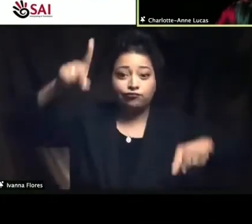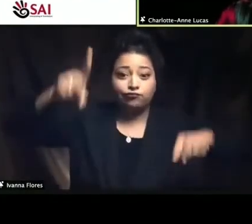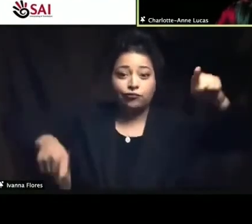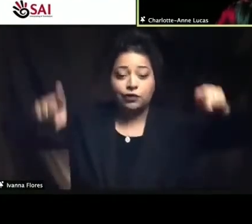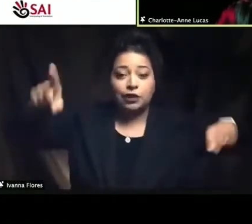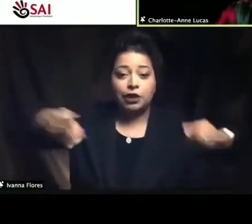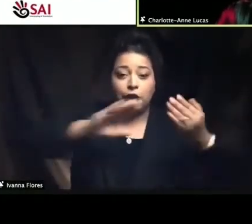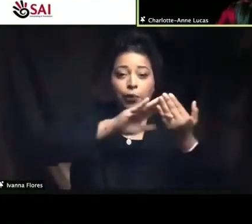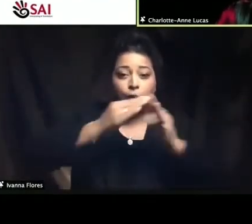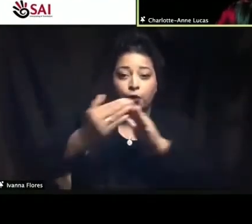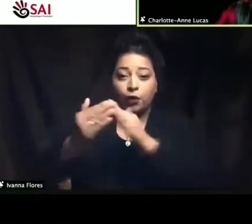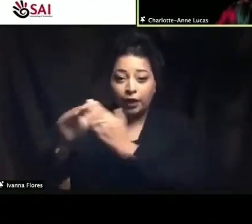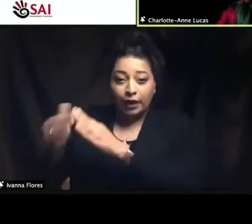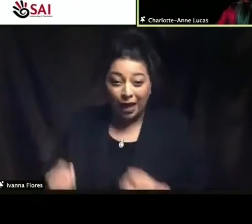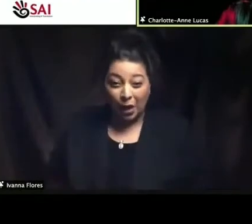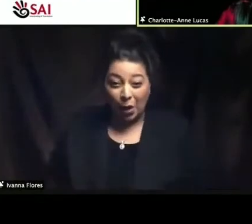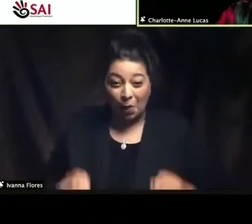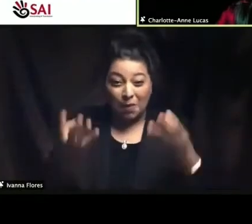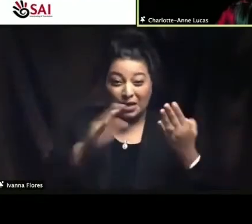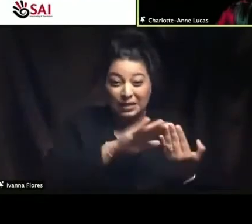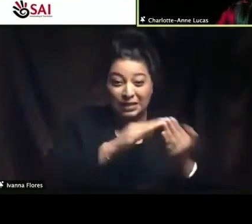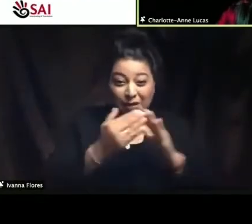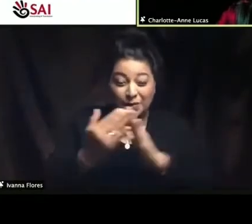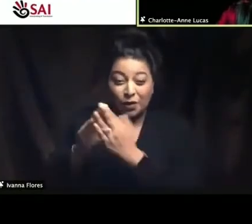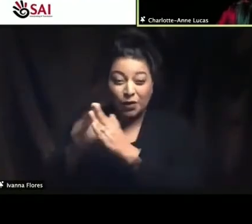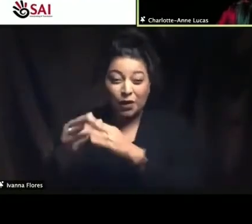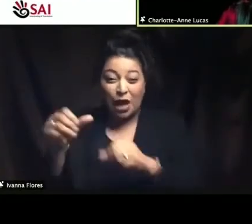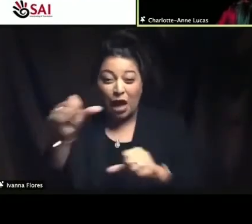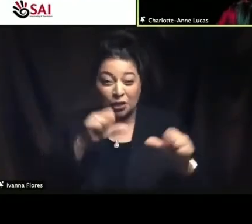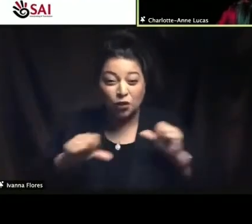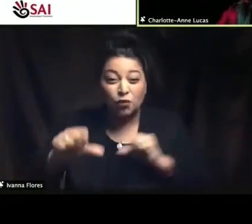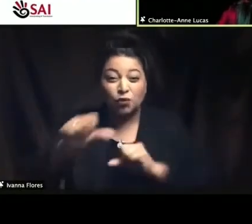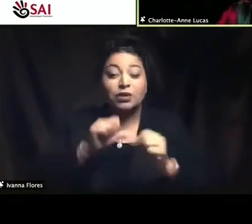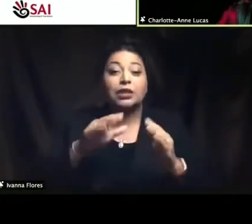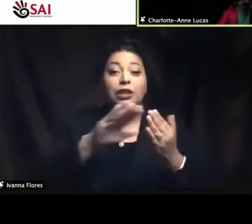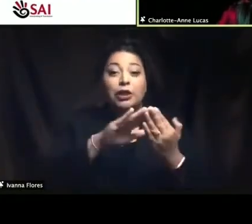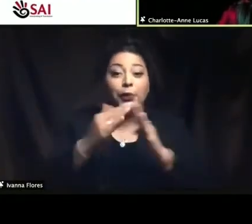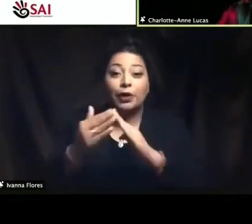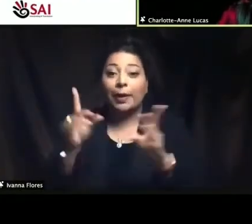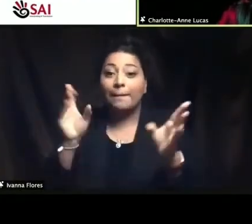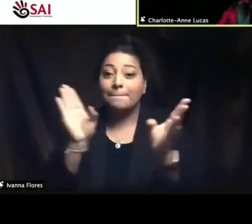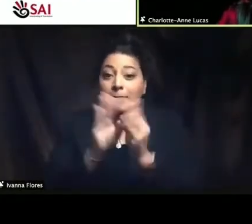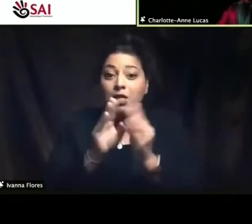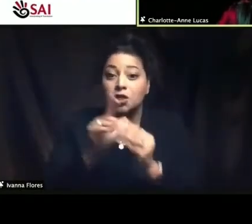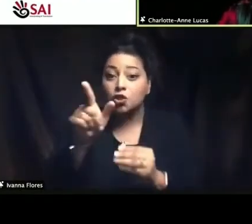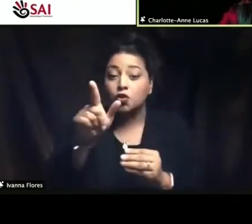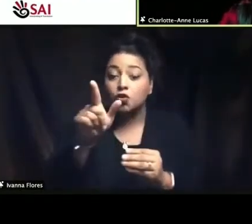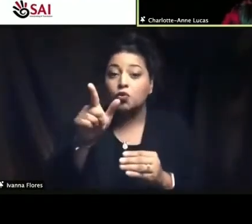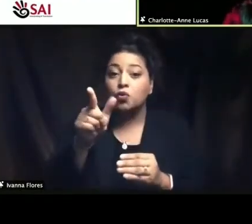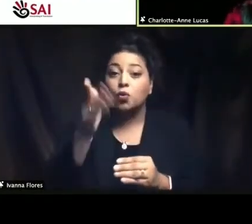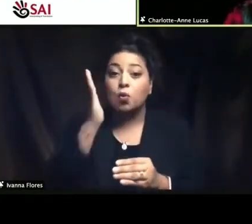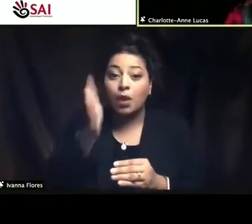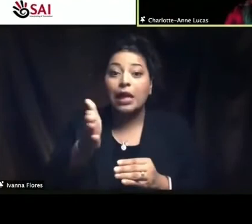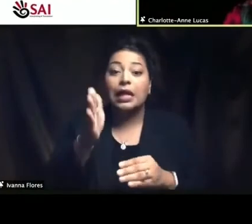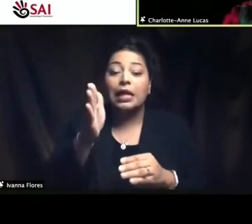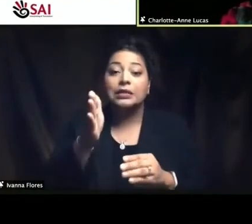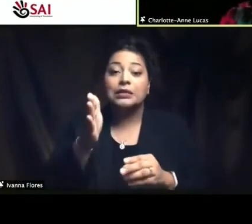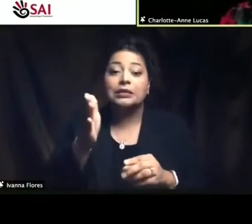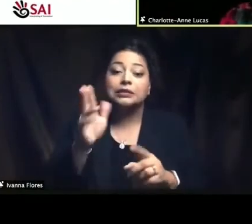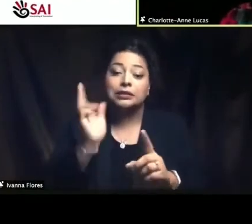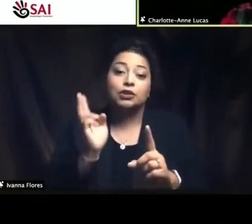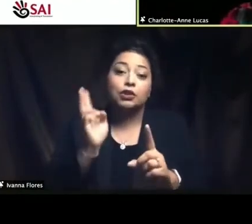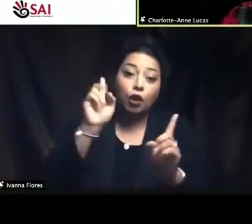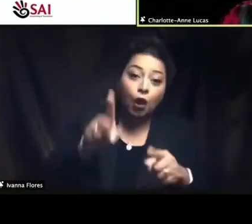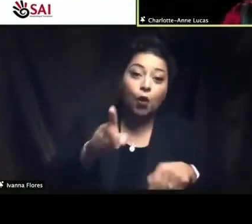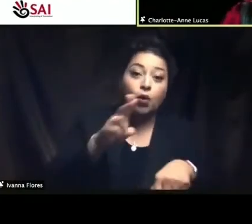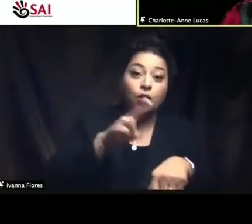many neighborhood association, community association meetings do you plan to attend virtually, but